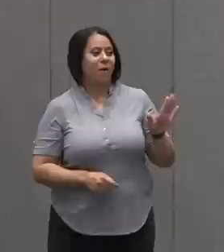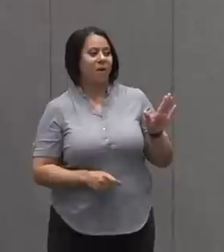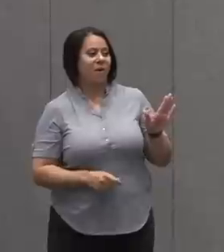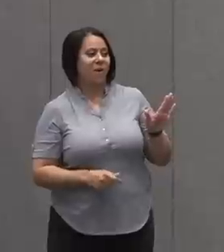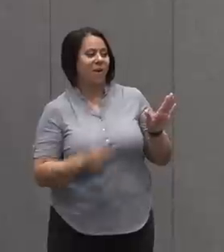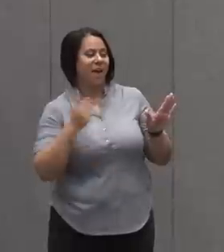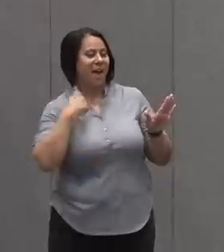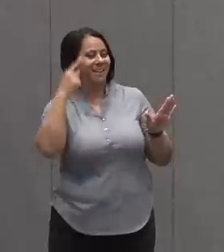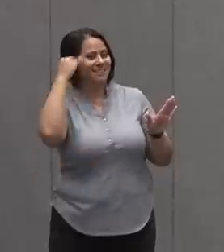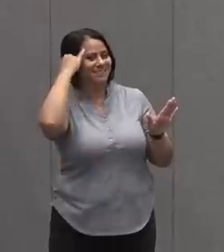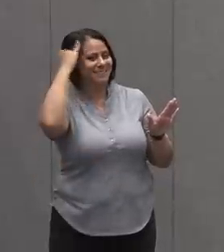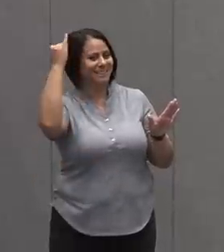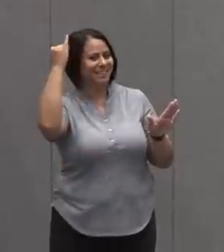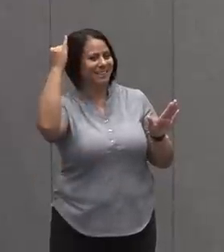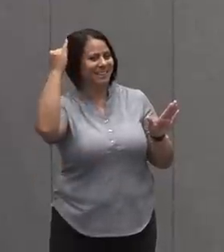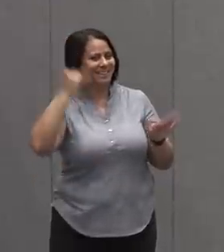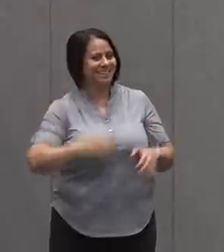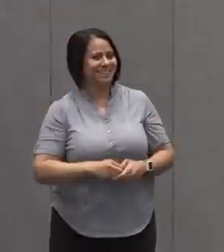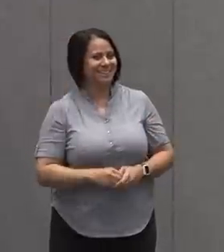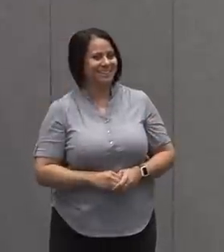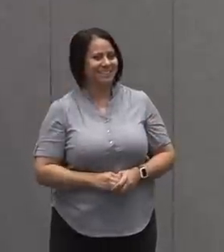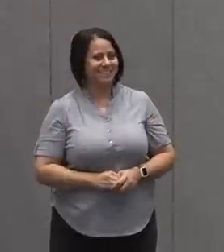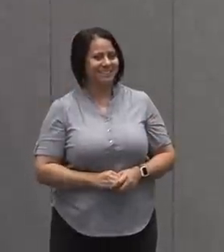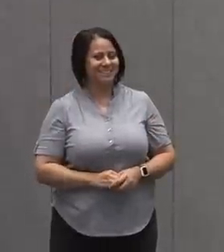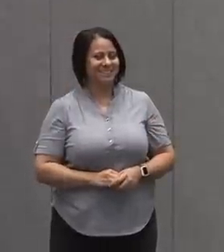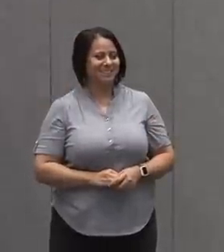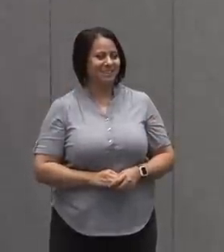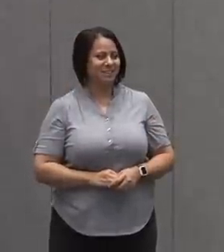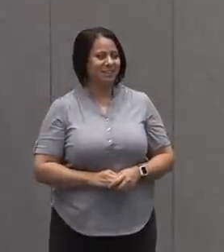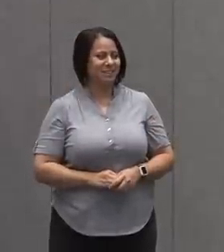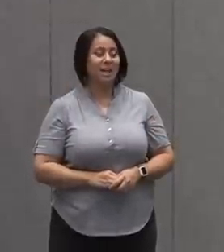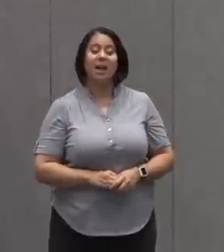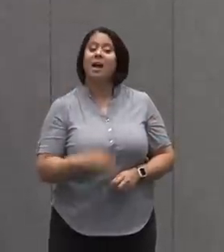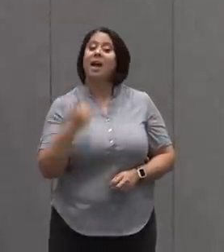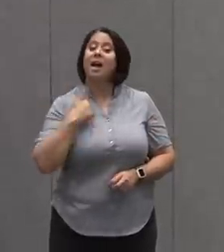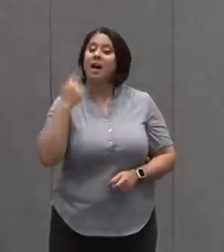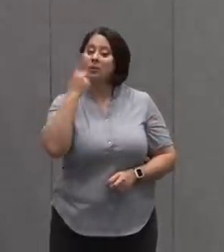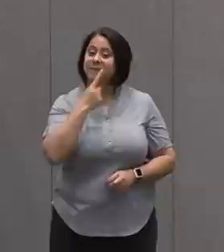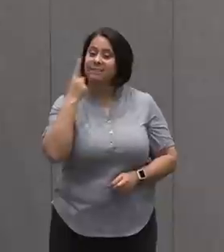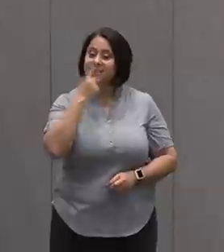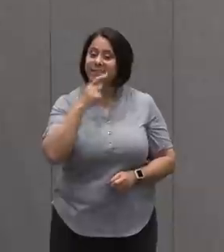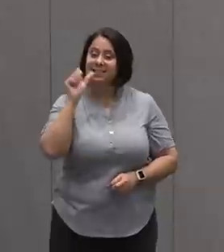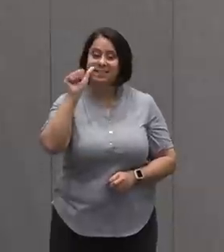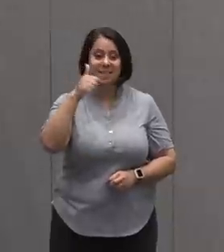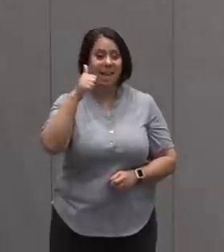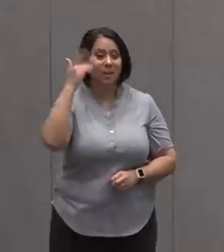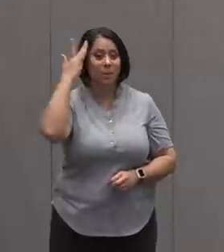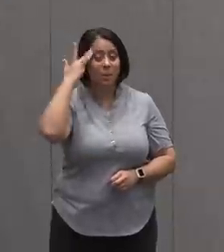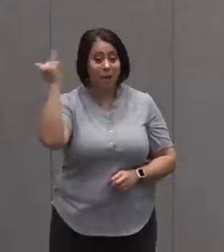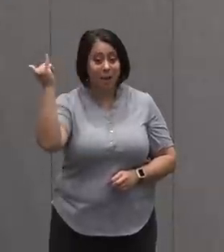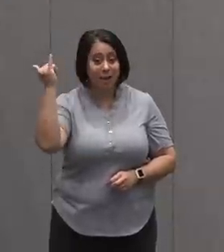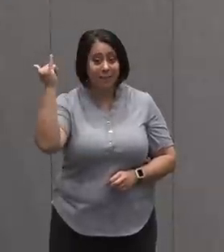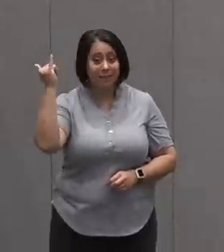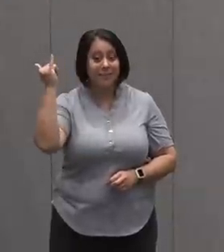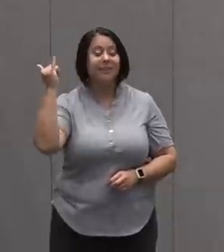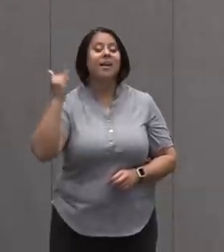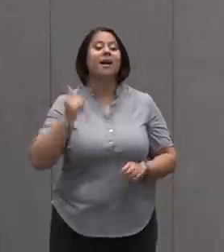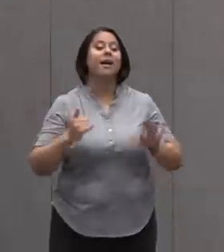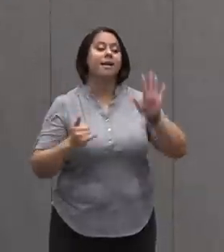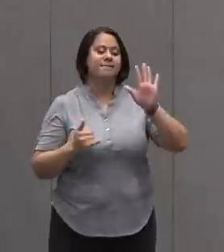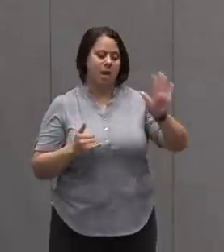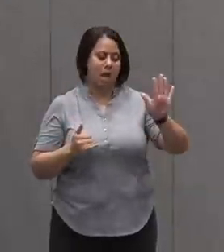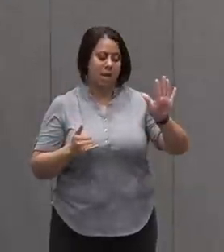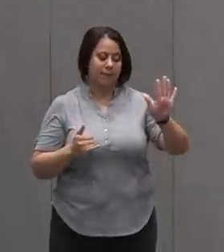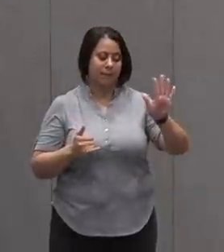but let's see if you have the same one as me. Let's see. Well, I was thinking the 10 didn't belong because each of these, the 5,